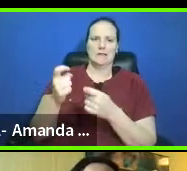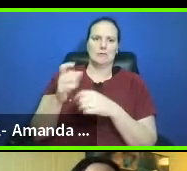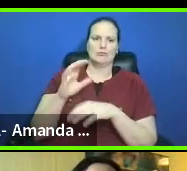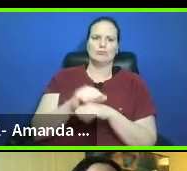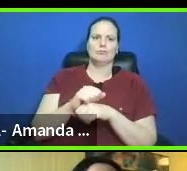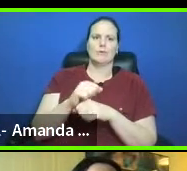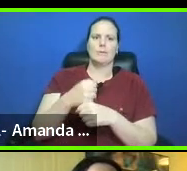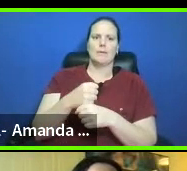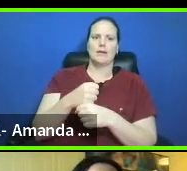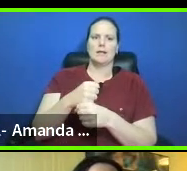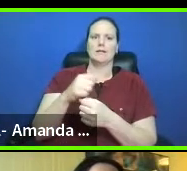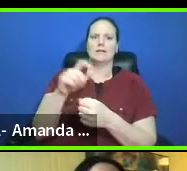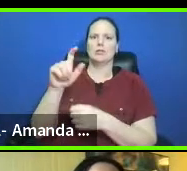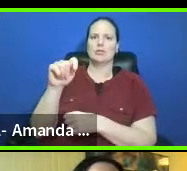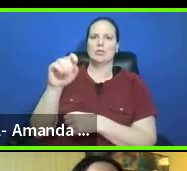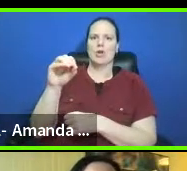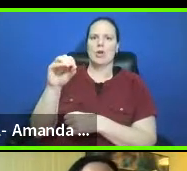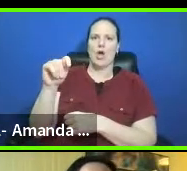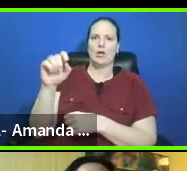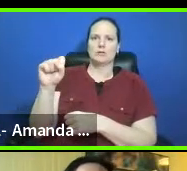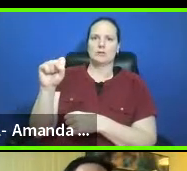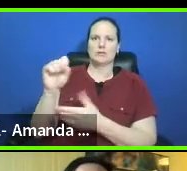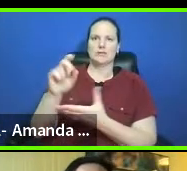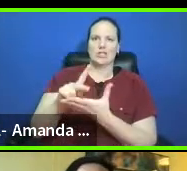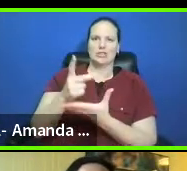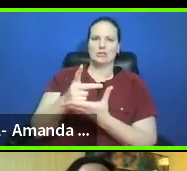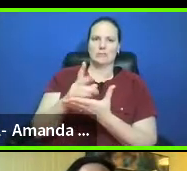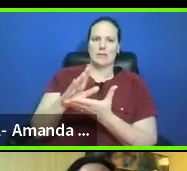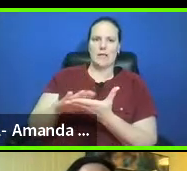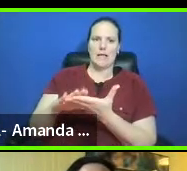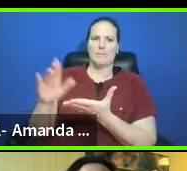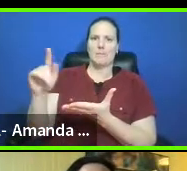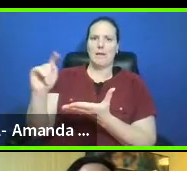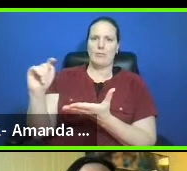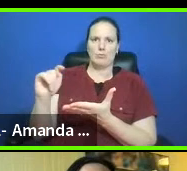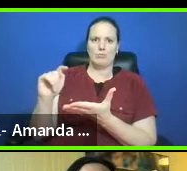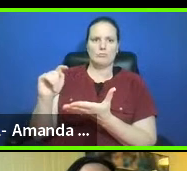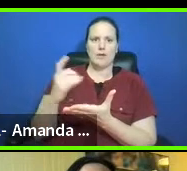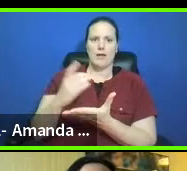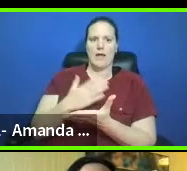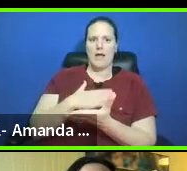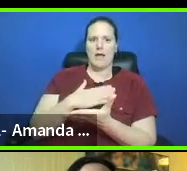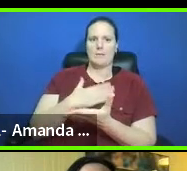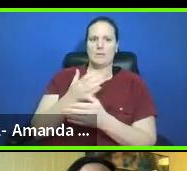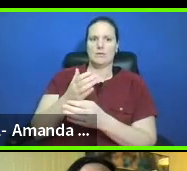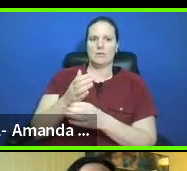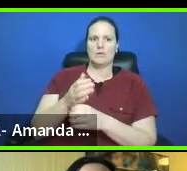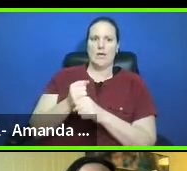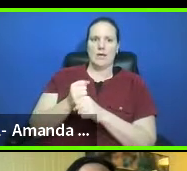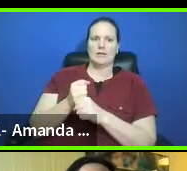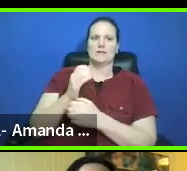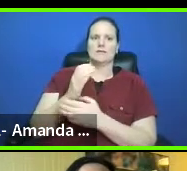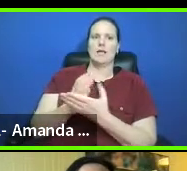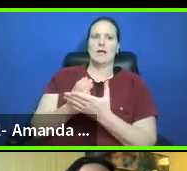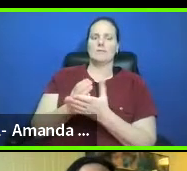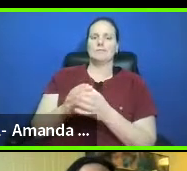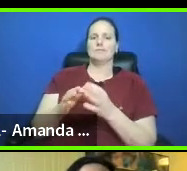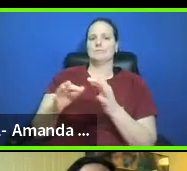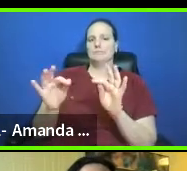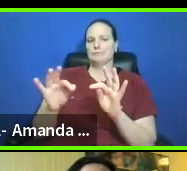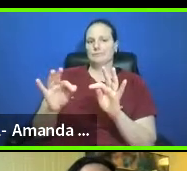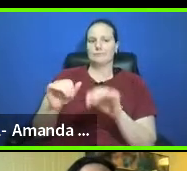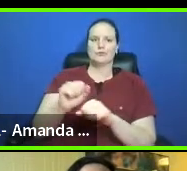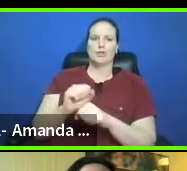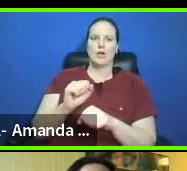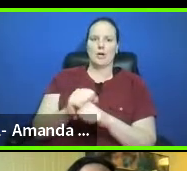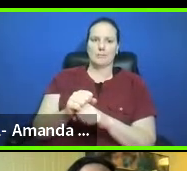kitchen making tater tots, and I also cleaned the bathroom and was happy to get some of those menial jobs out of my system